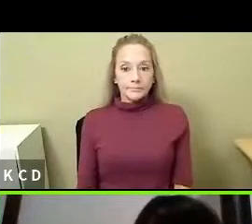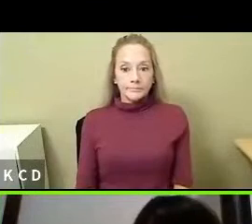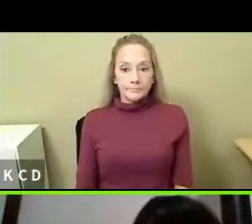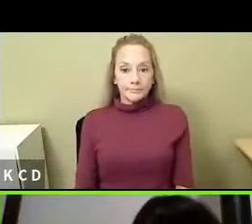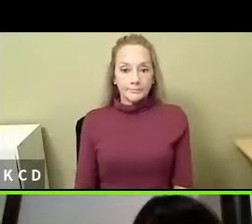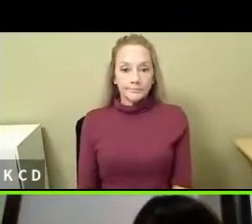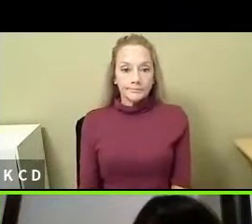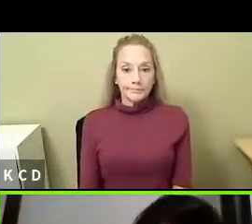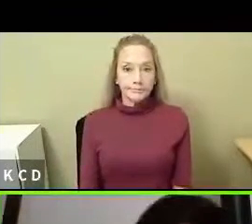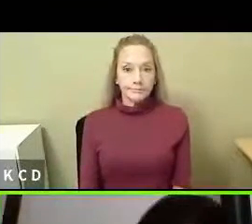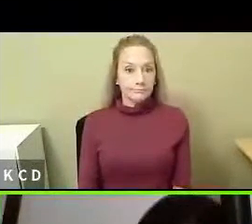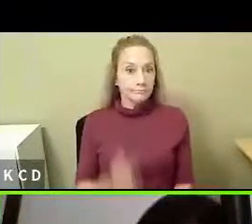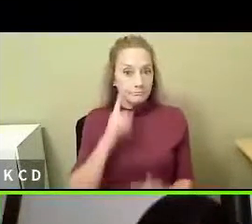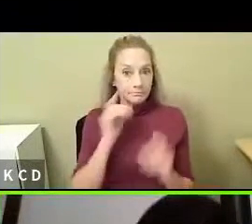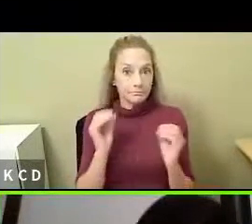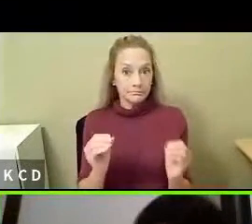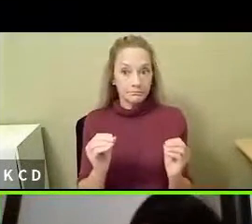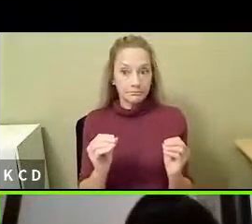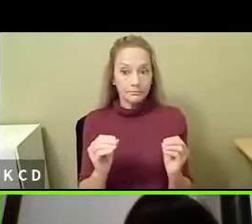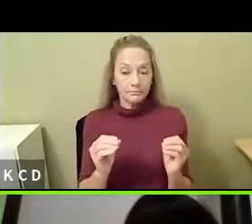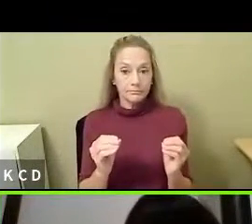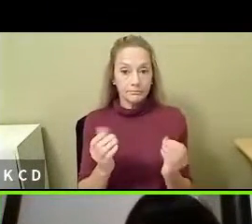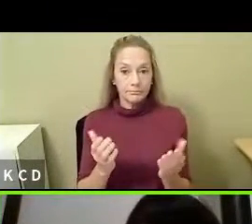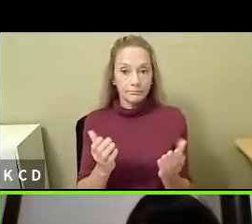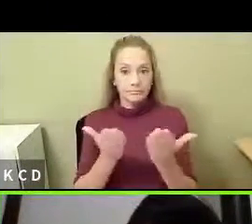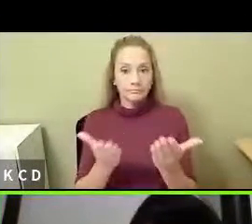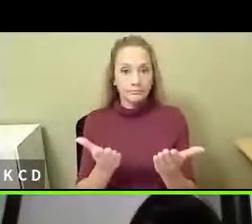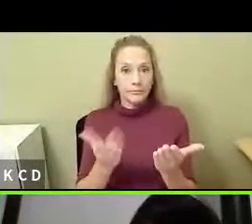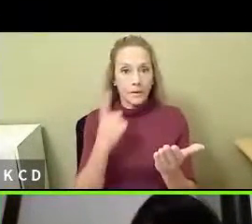If not, I'll entertain a motion to adjourn.